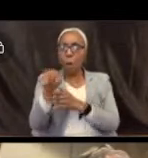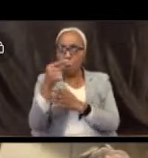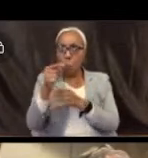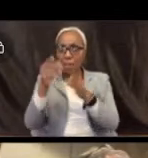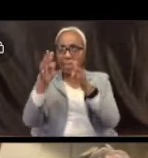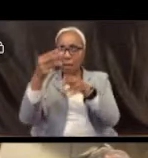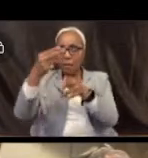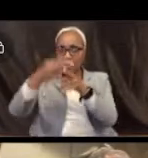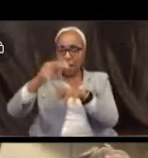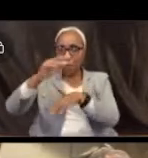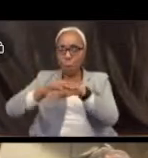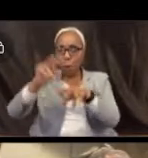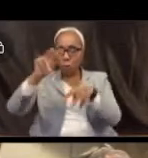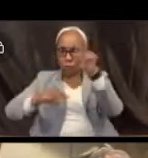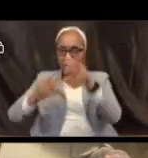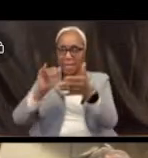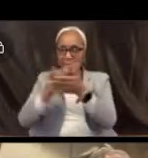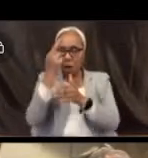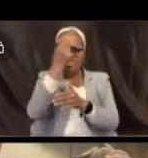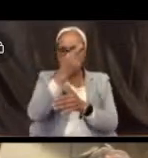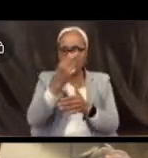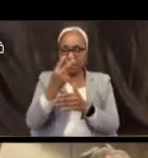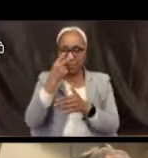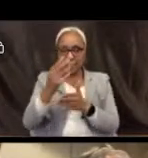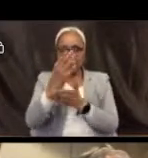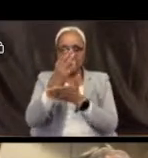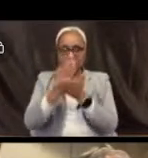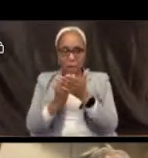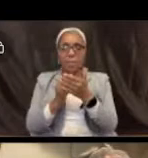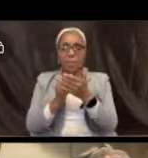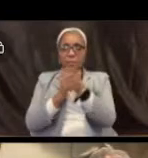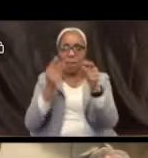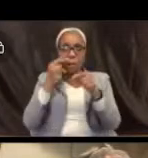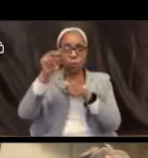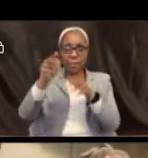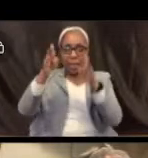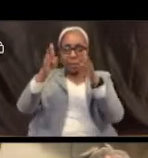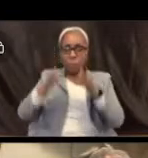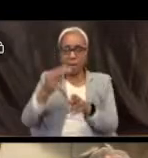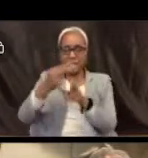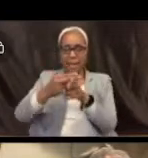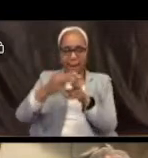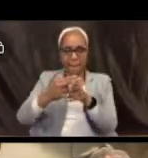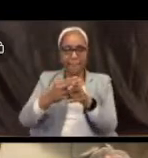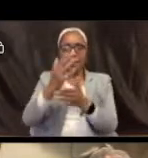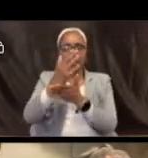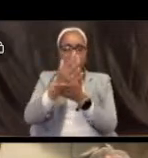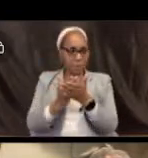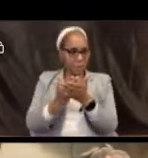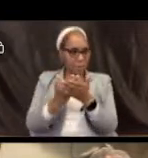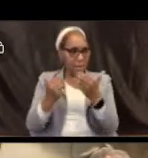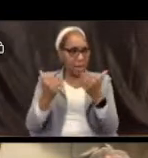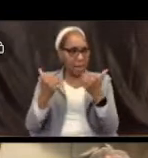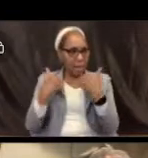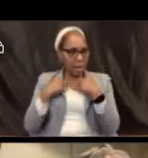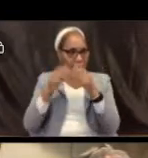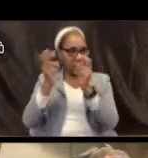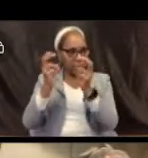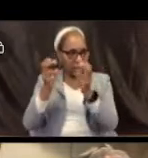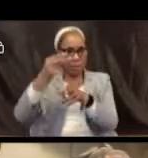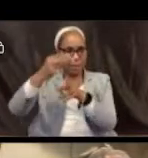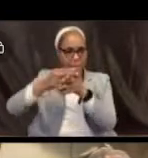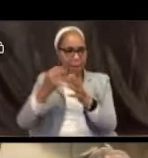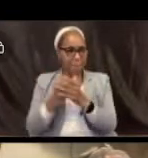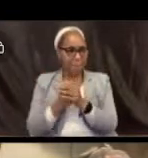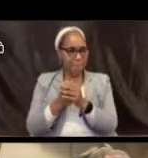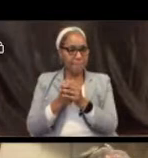survey. That's the reason you see some of them has got the person's name on it. Some of them have a title company name on